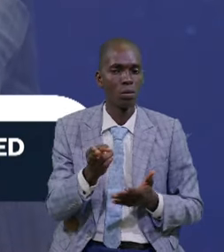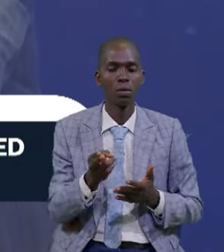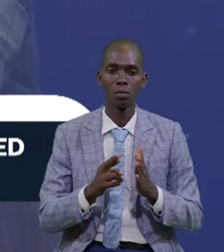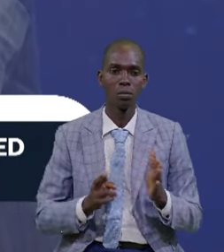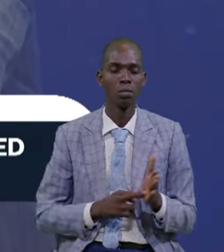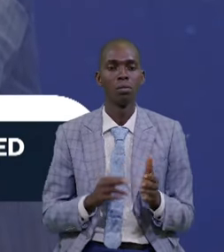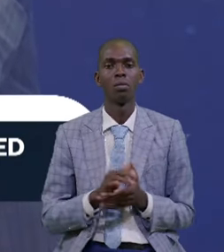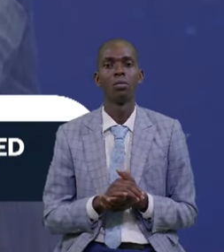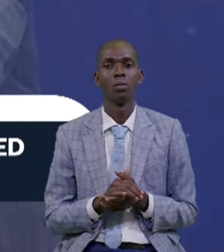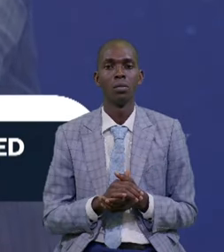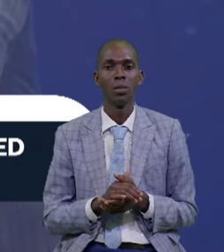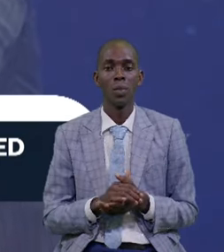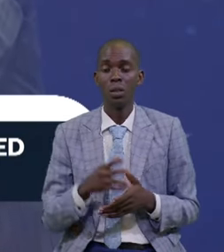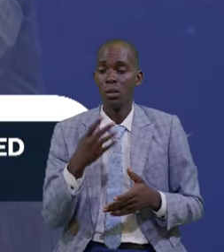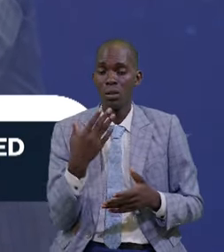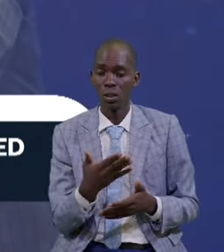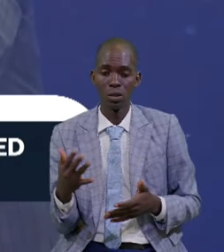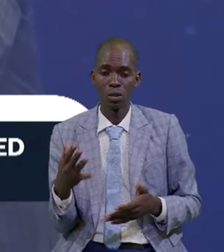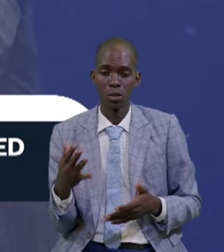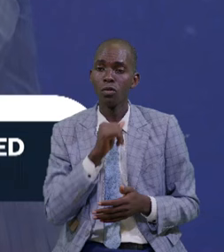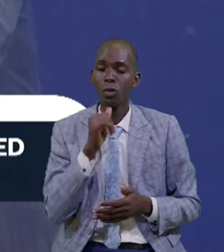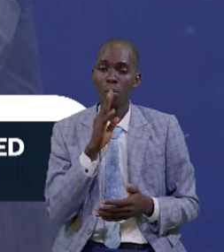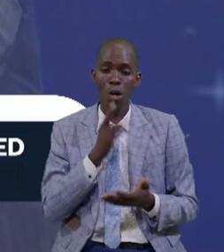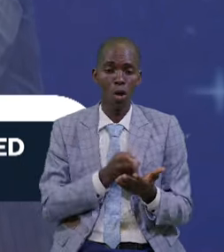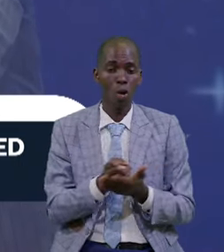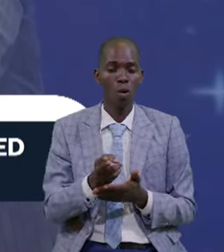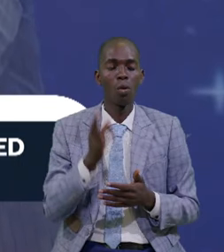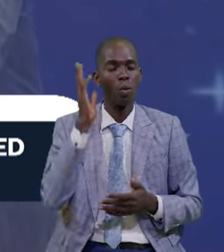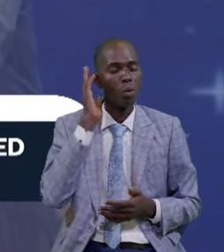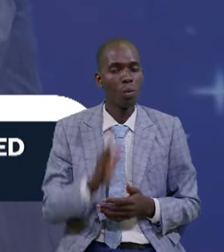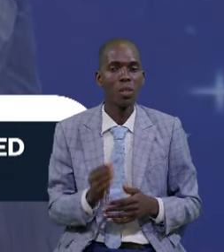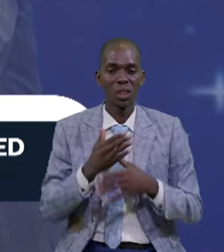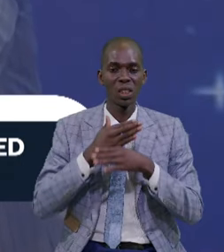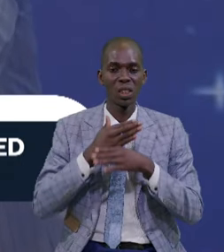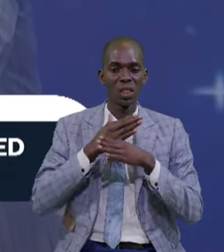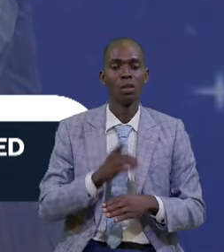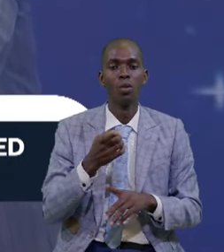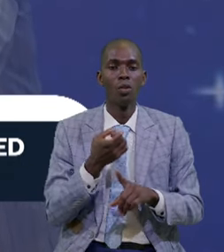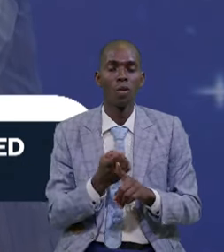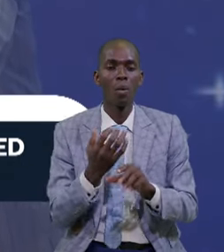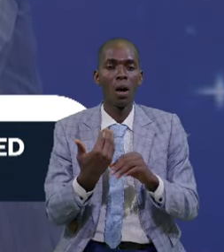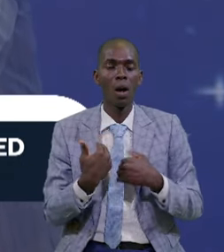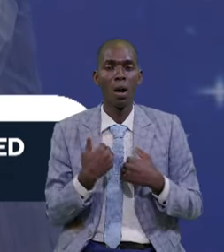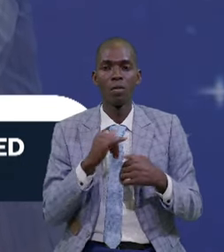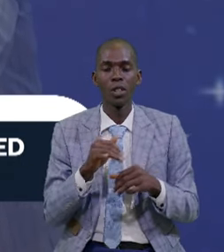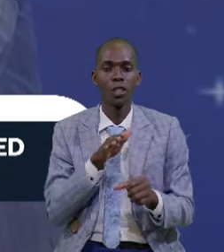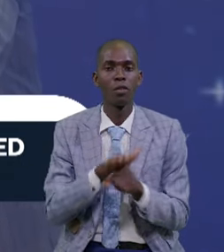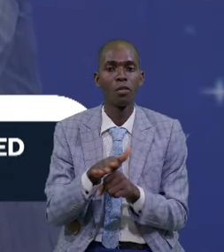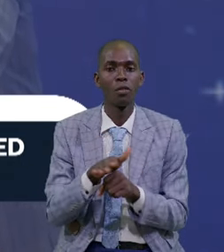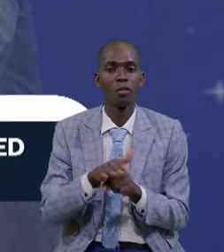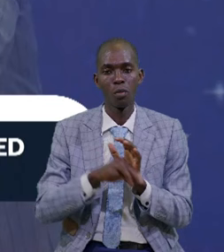Dishonesty will hinder you from having the fulfillment of the prophecy and